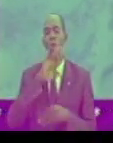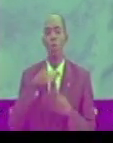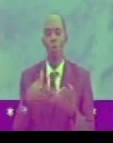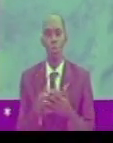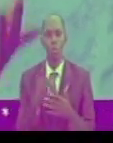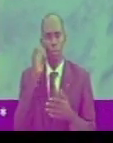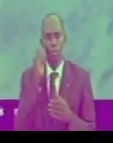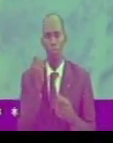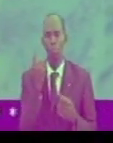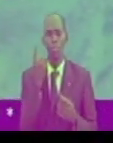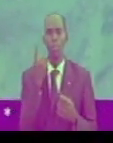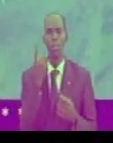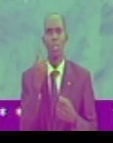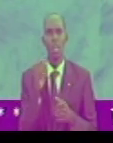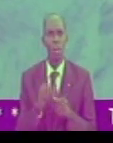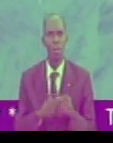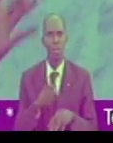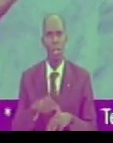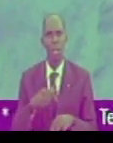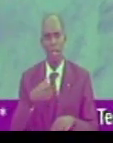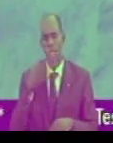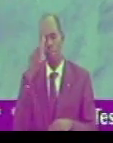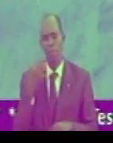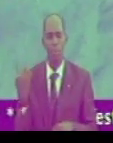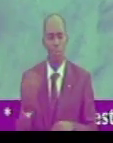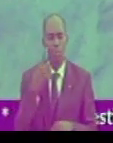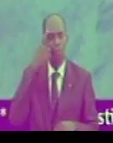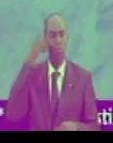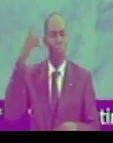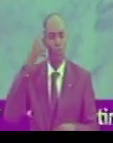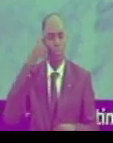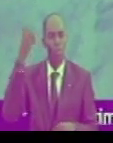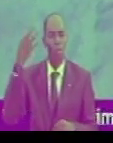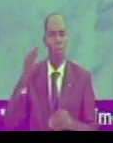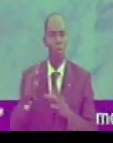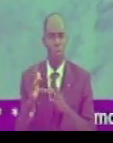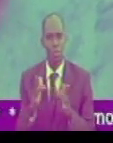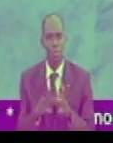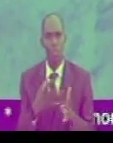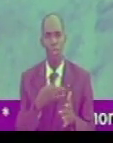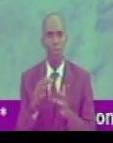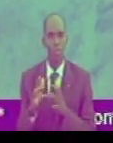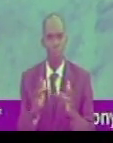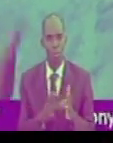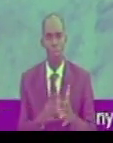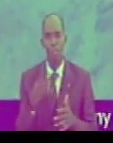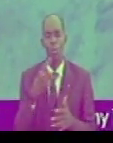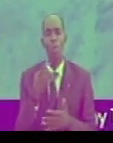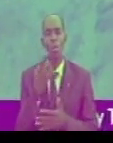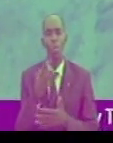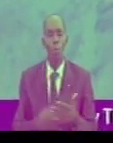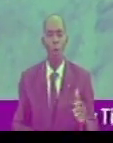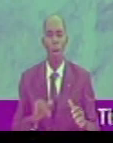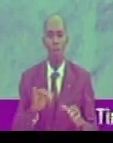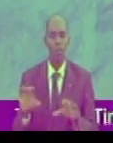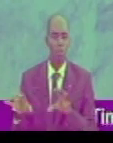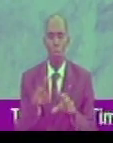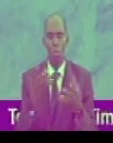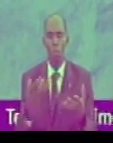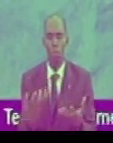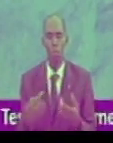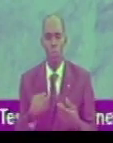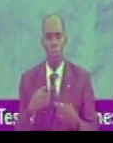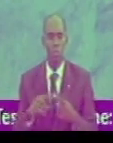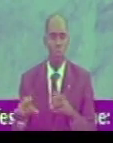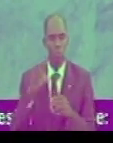what did I want you to do for you? I told him, I was just telling him what I want him to do for me. I was just wearing white. Many things that God has been doing for me. Even